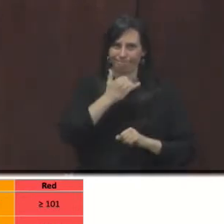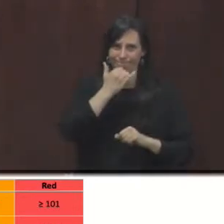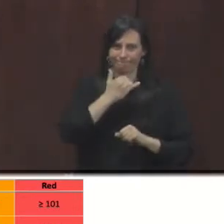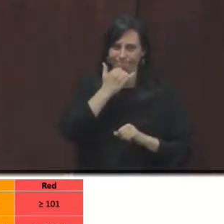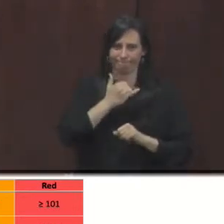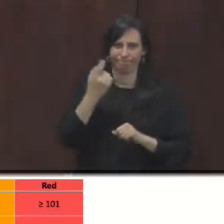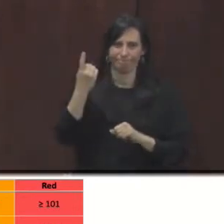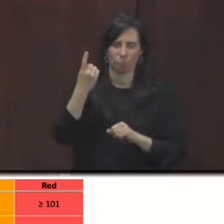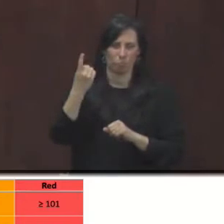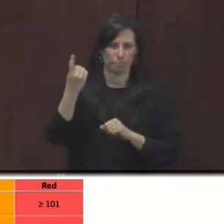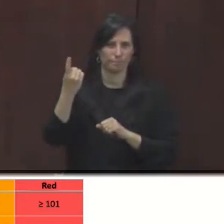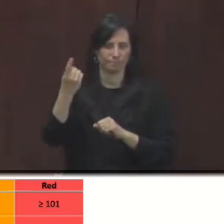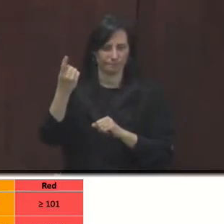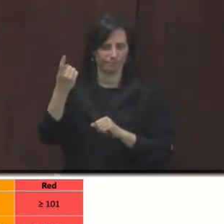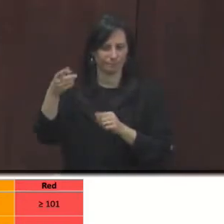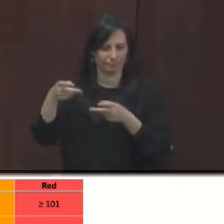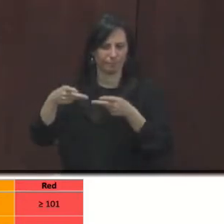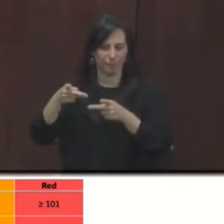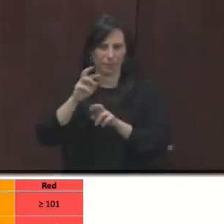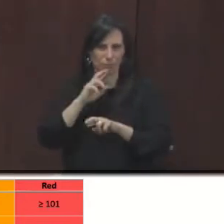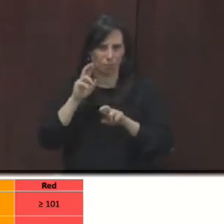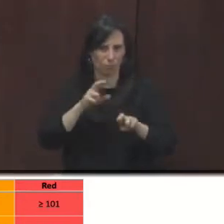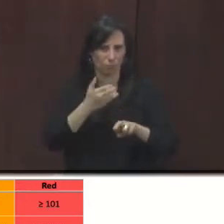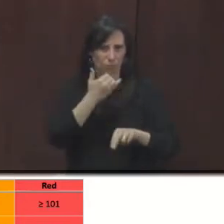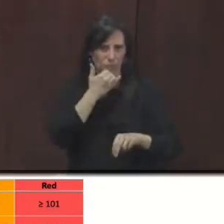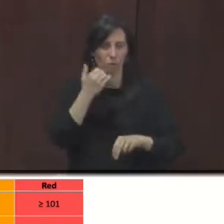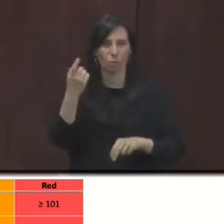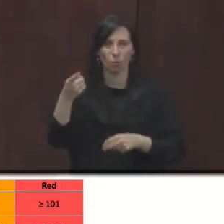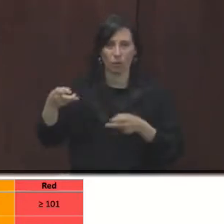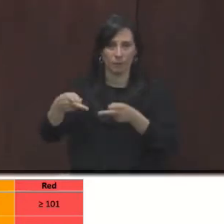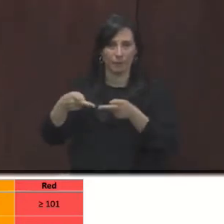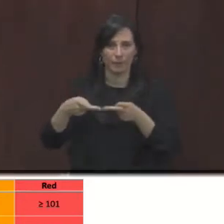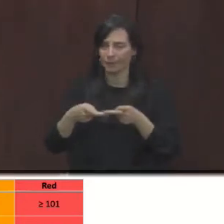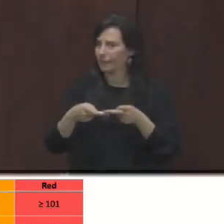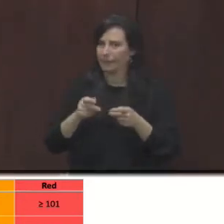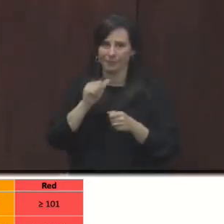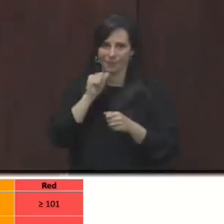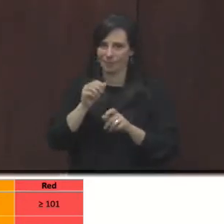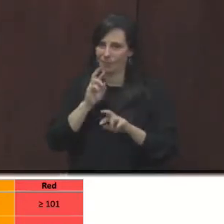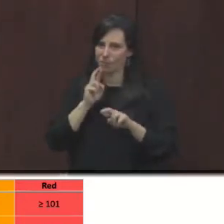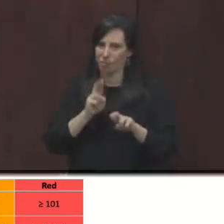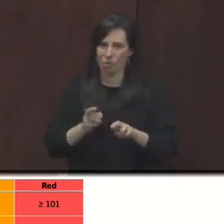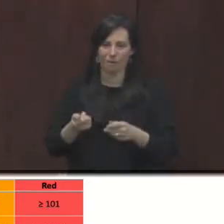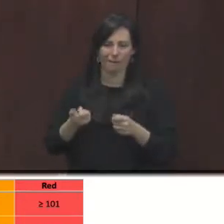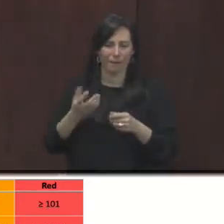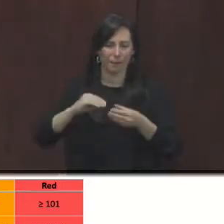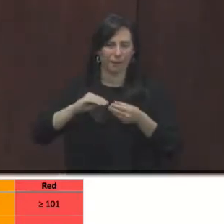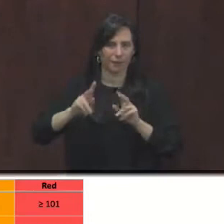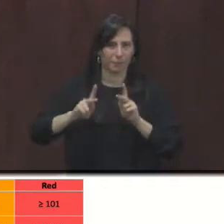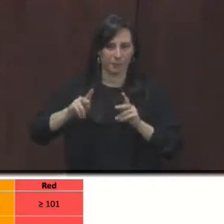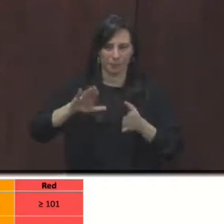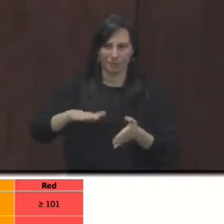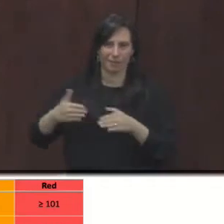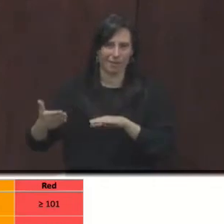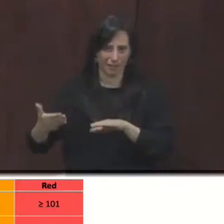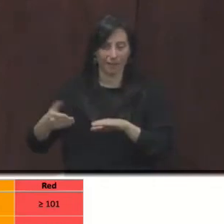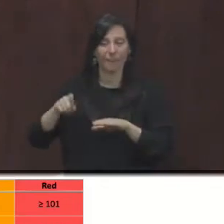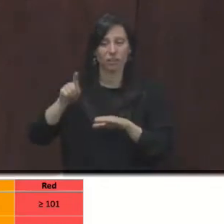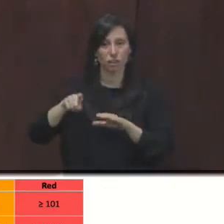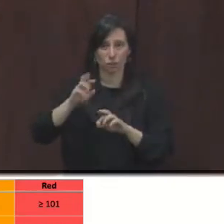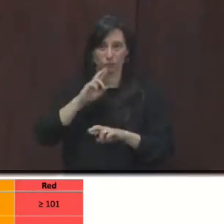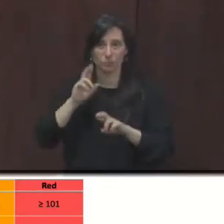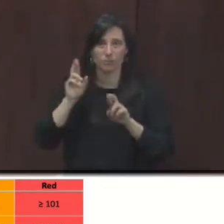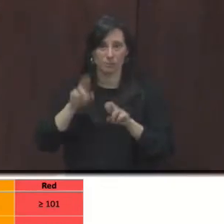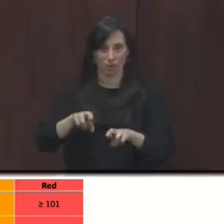that a facility did not report their facility deaths in accordance to the guidance, which was within 24 hours, and did a